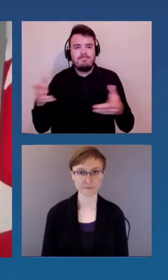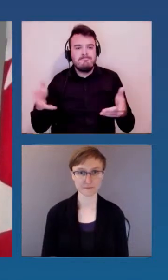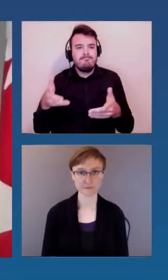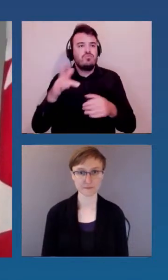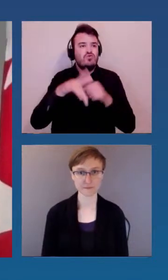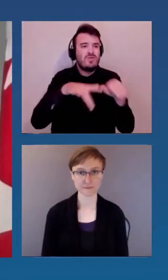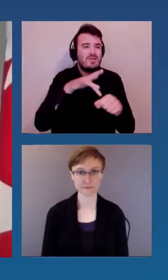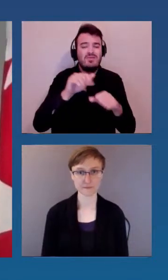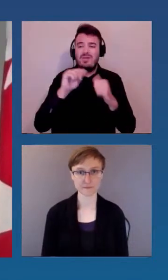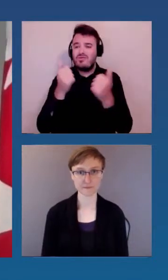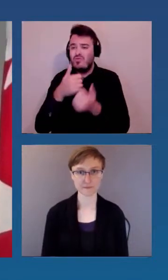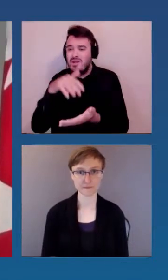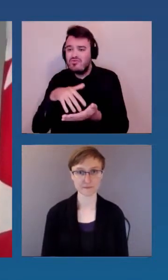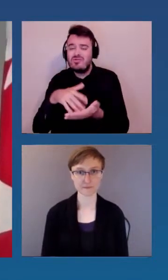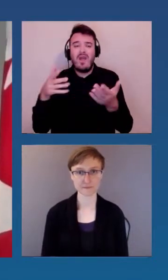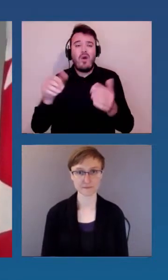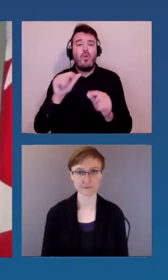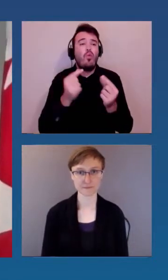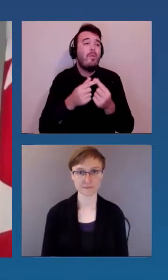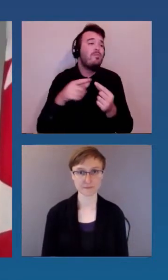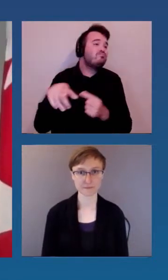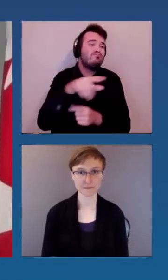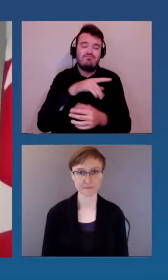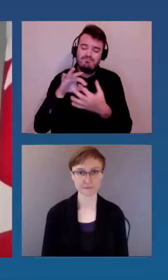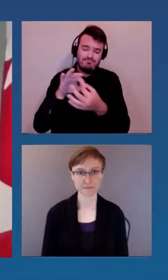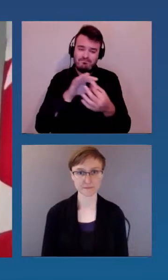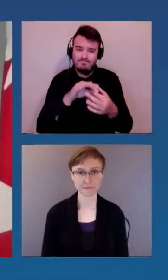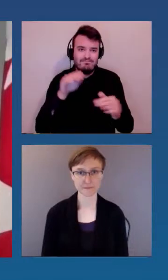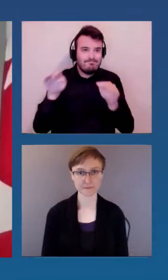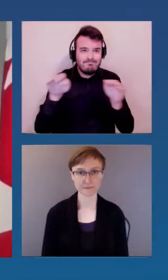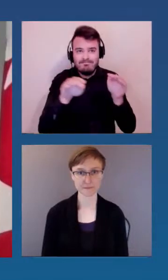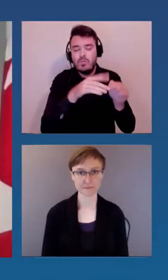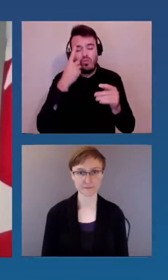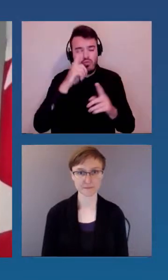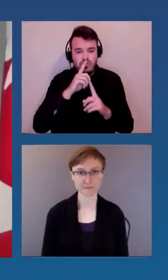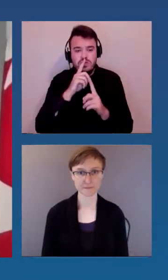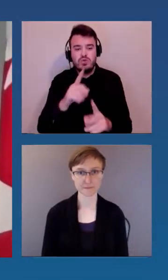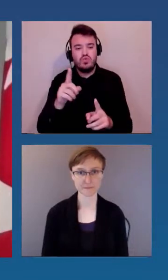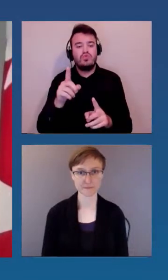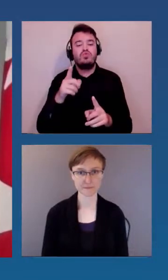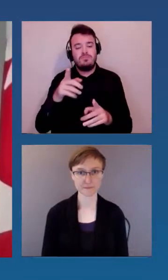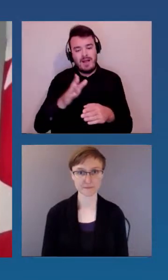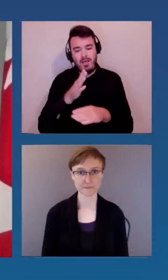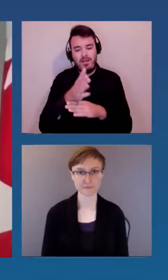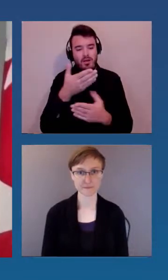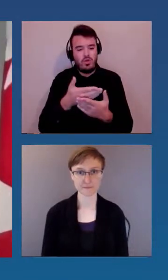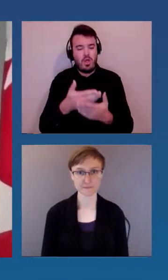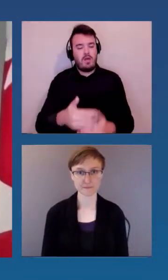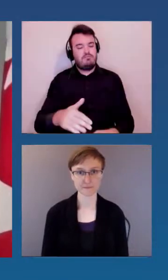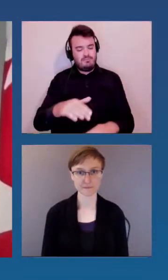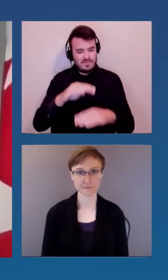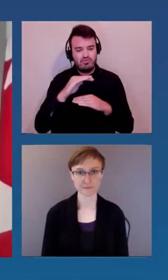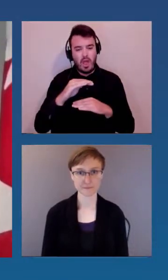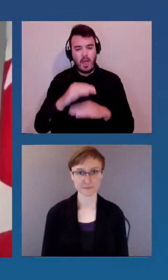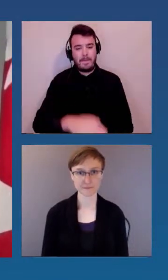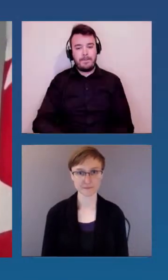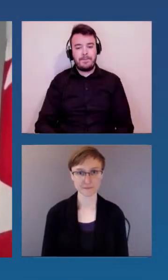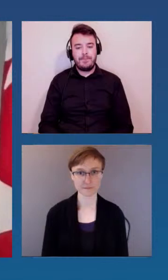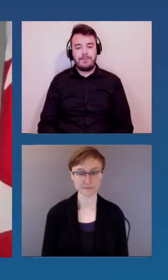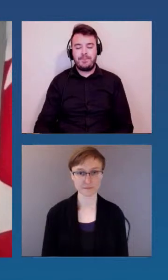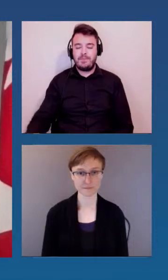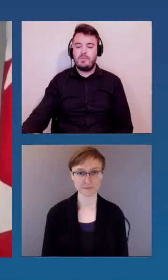and other groups to ensure a safe and COVID-wise return to school. Nous devons nous assurer que notre